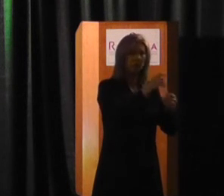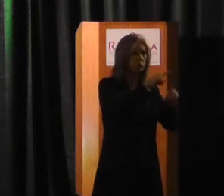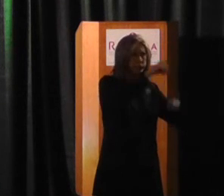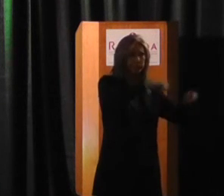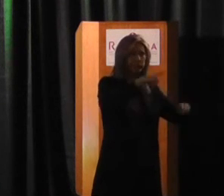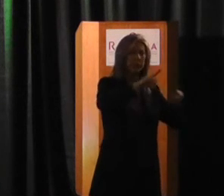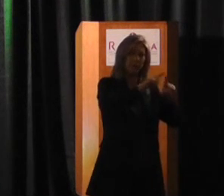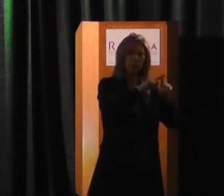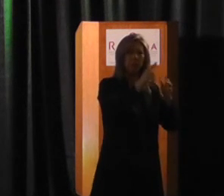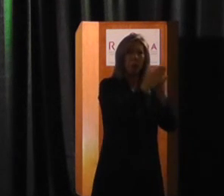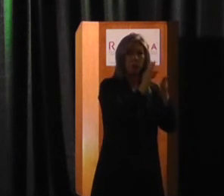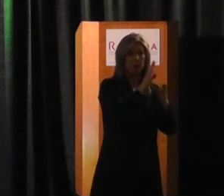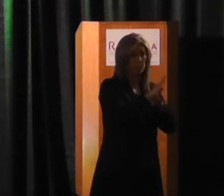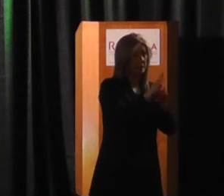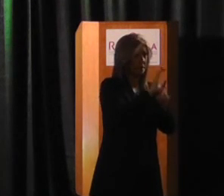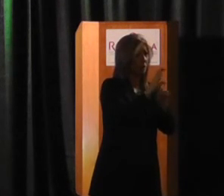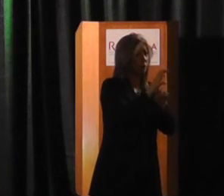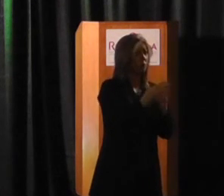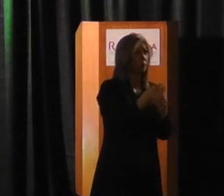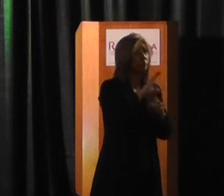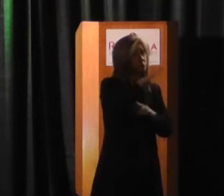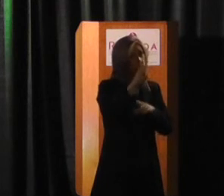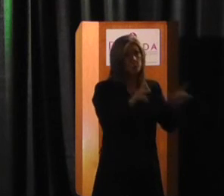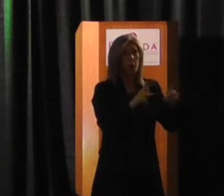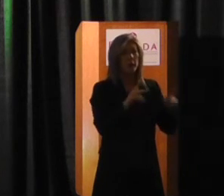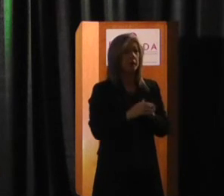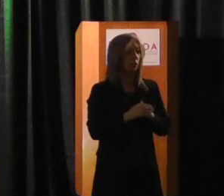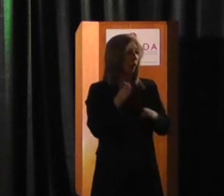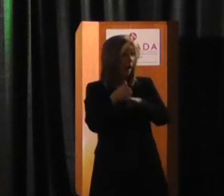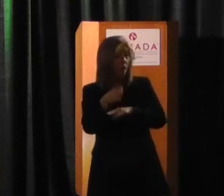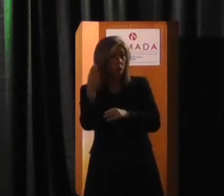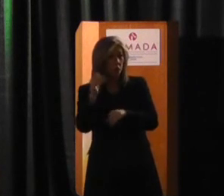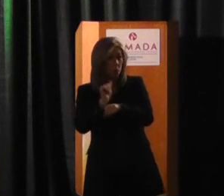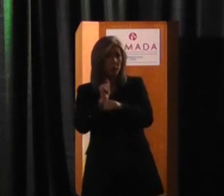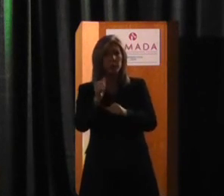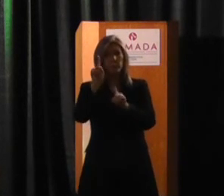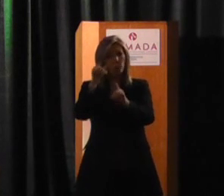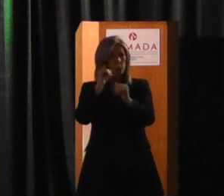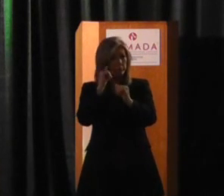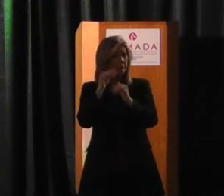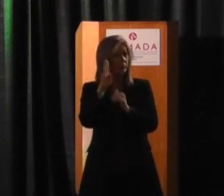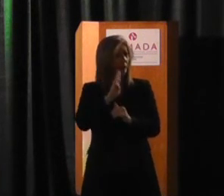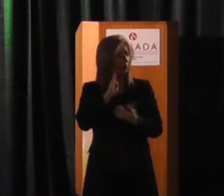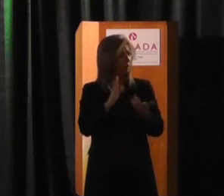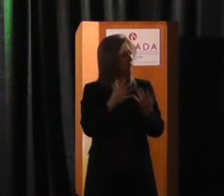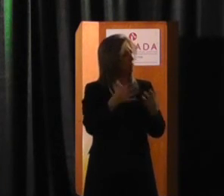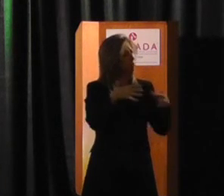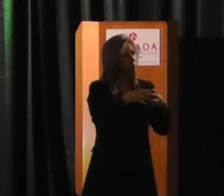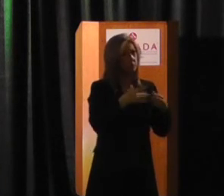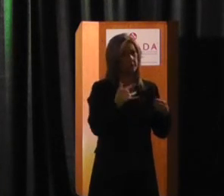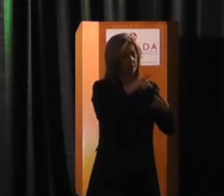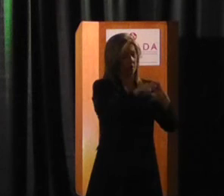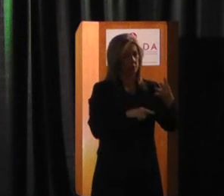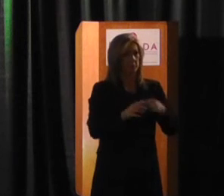beers. And it's easy to nominate a business that you know hires people with disabilities so that they too can be added to the app. The nomination is right on the app